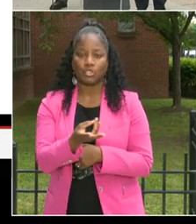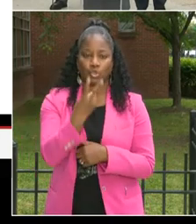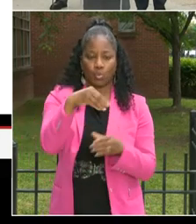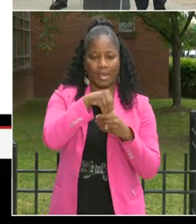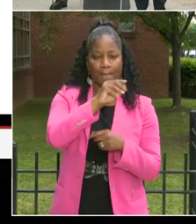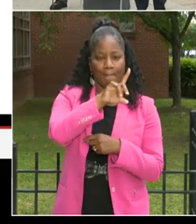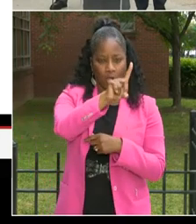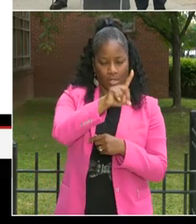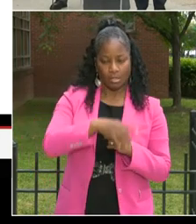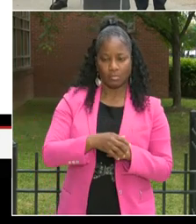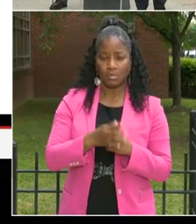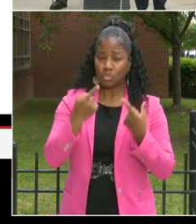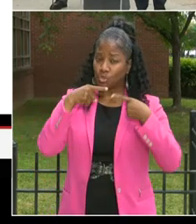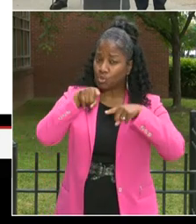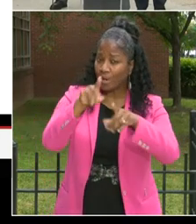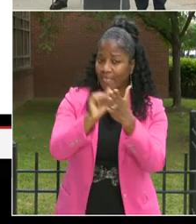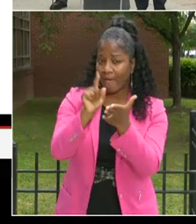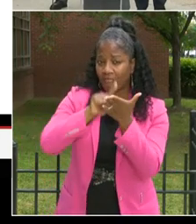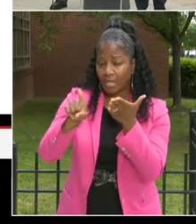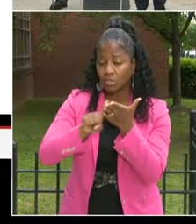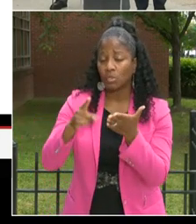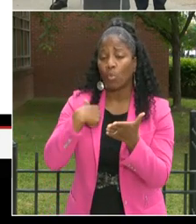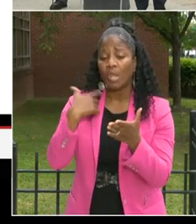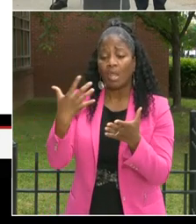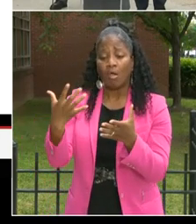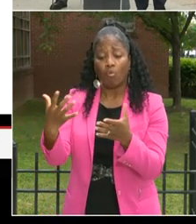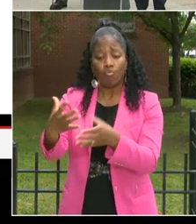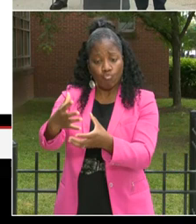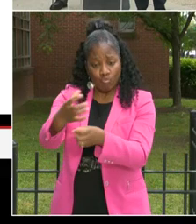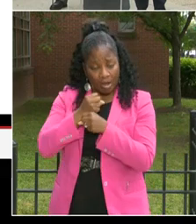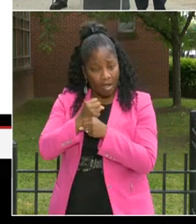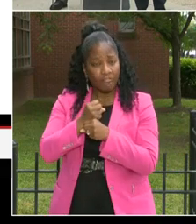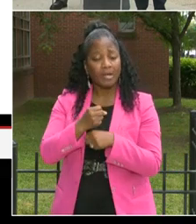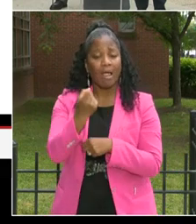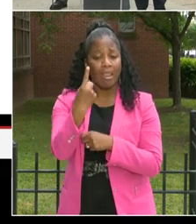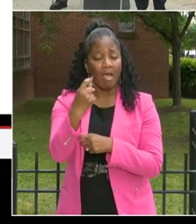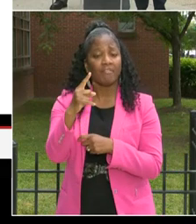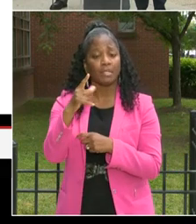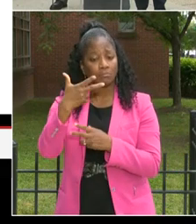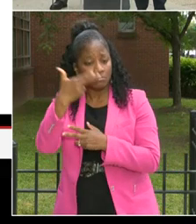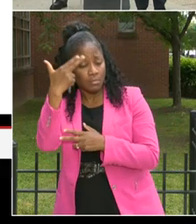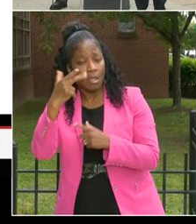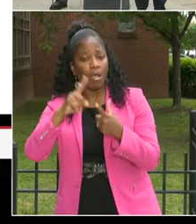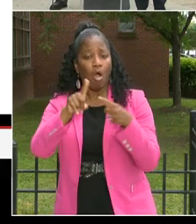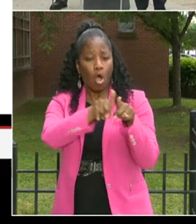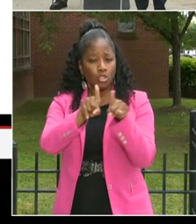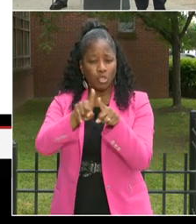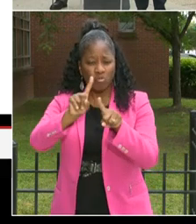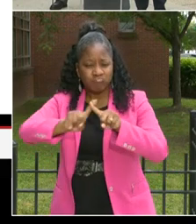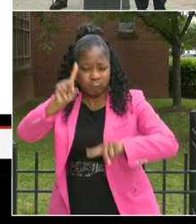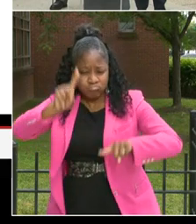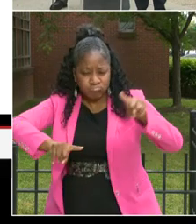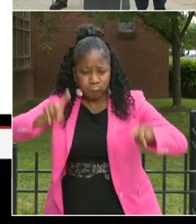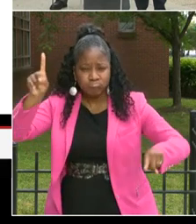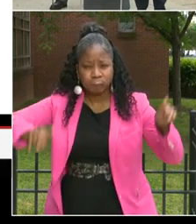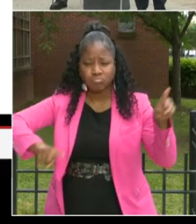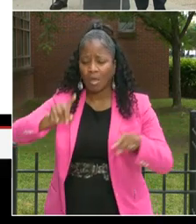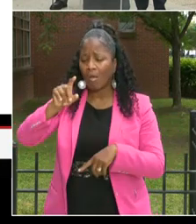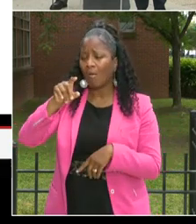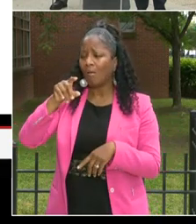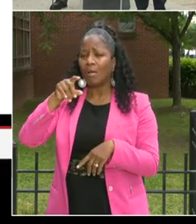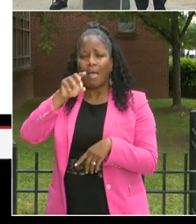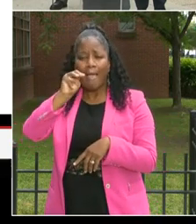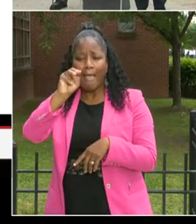the investigation, we recovered 11 firearms, assorted ammunition and gun magazines, assorted amounts of